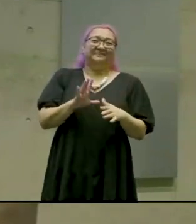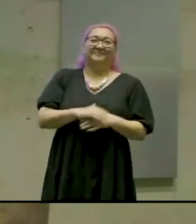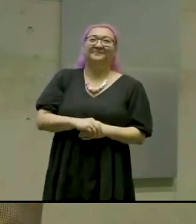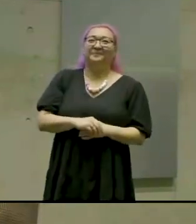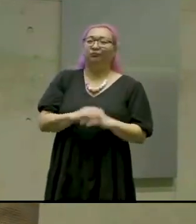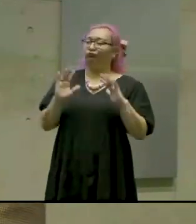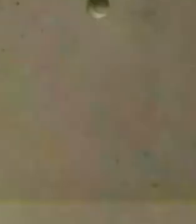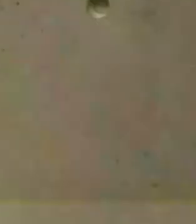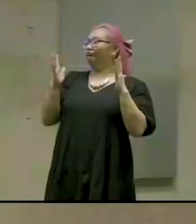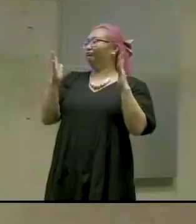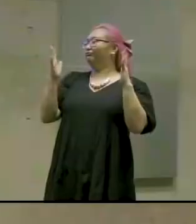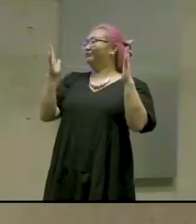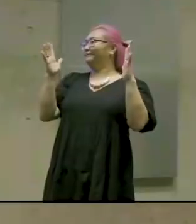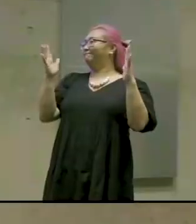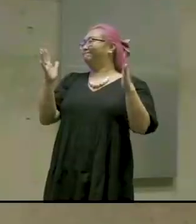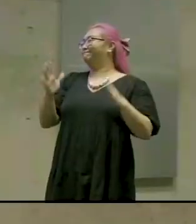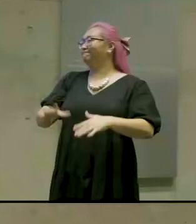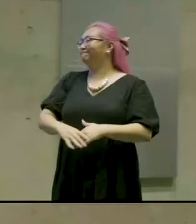thank you.